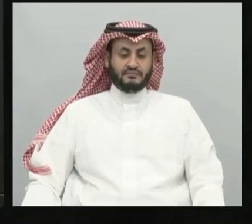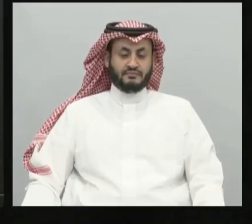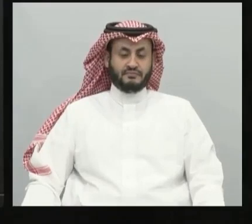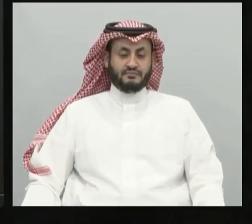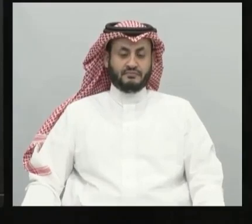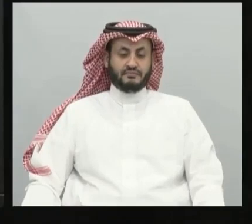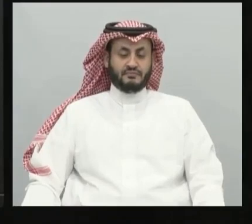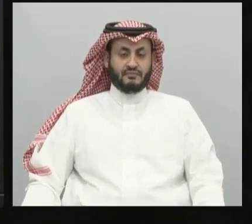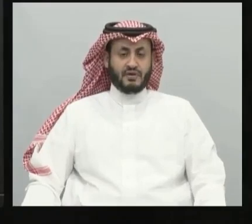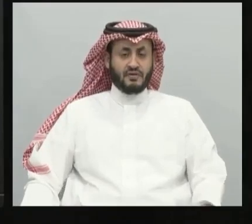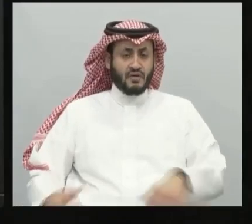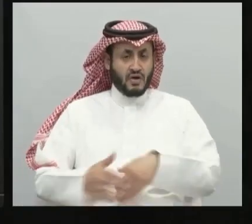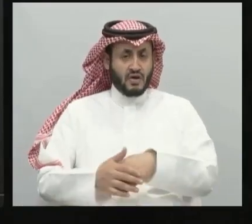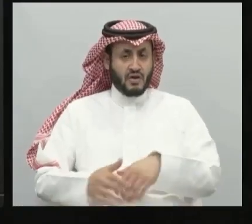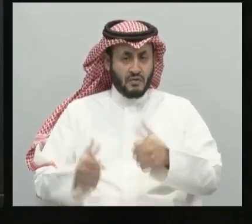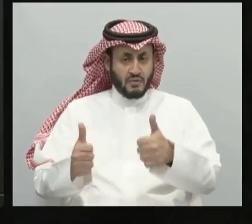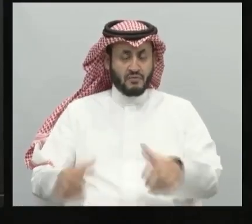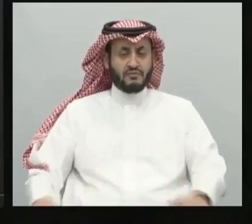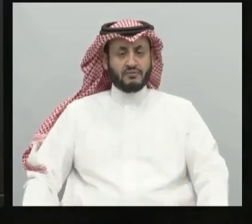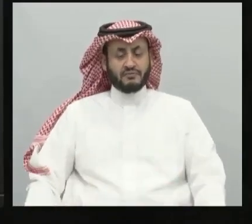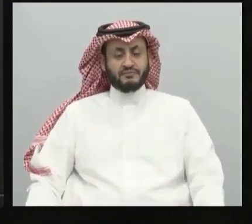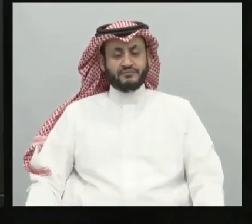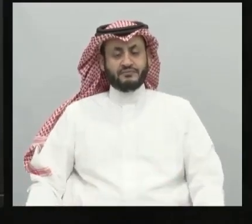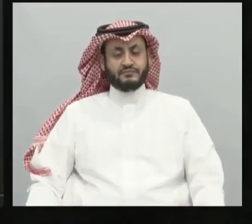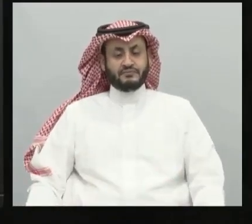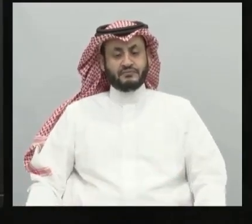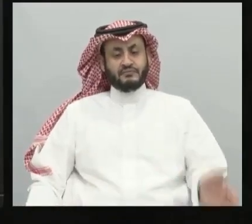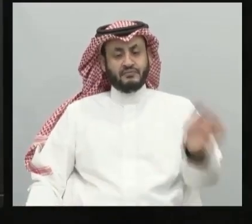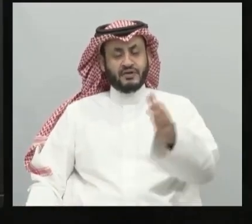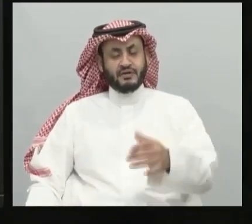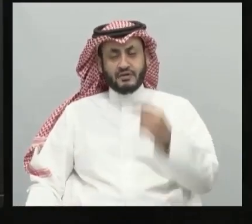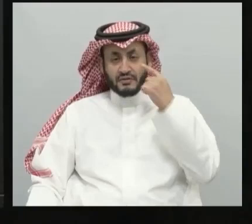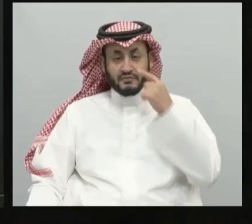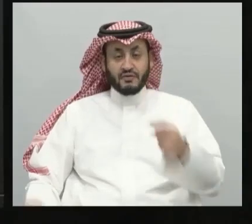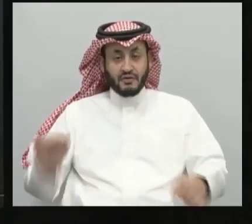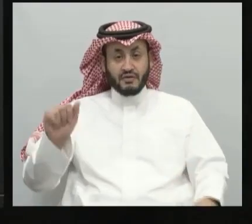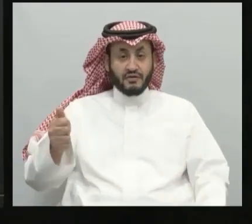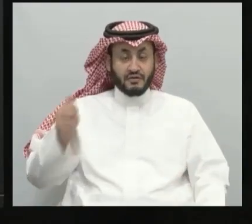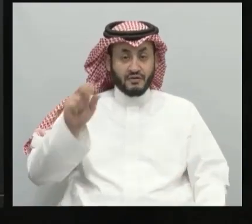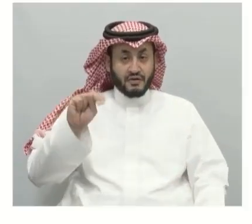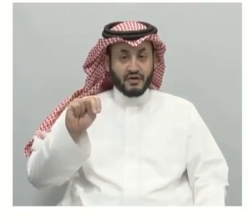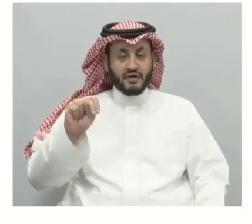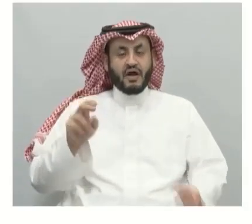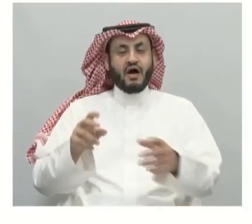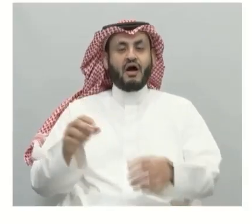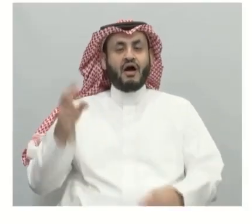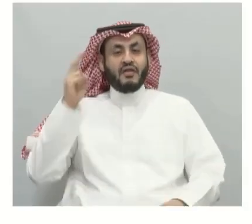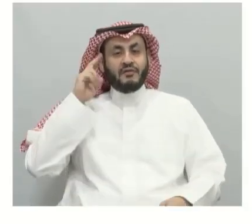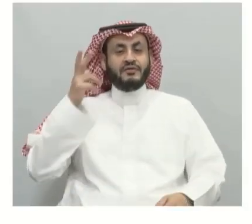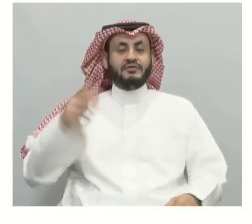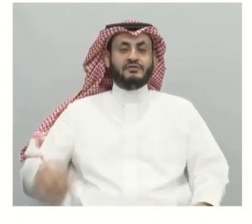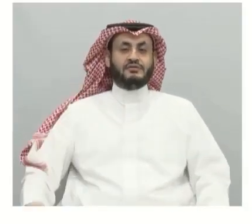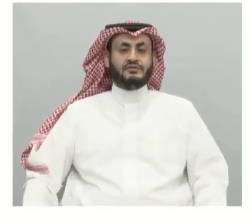Brazil is the name of country and its nationality. If you meet people from Brazil, you call them